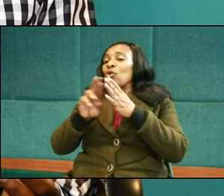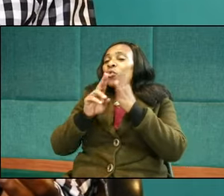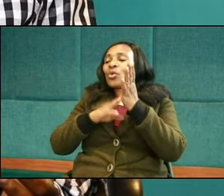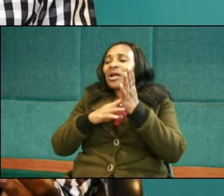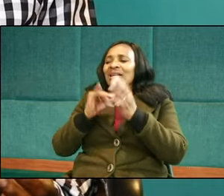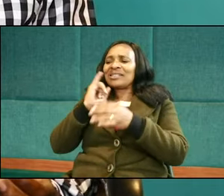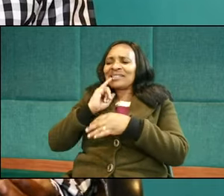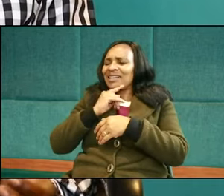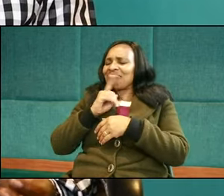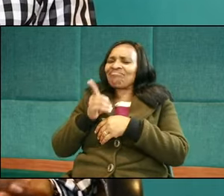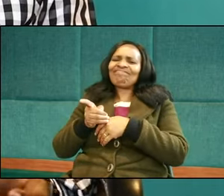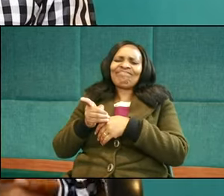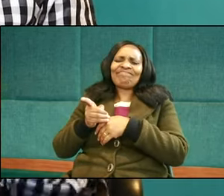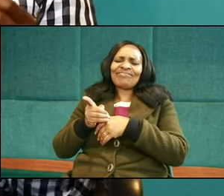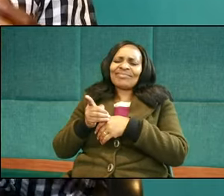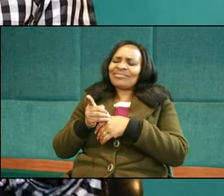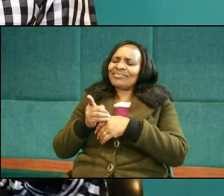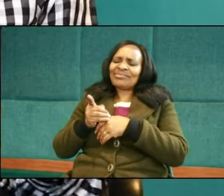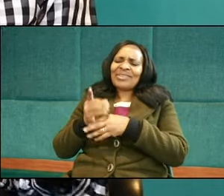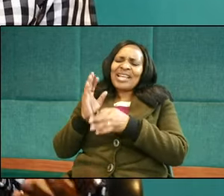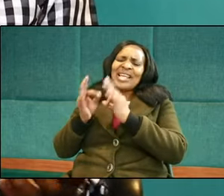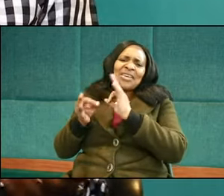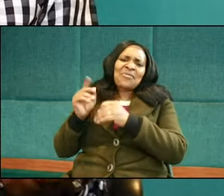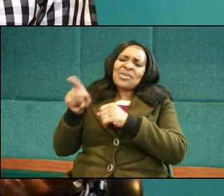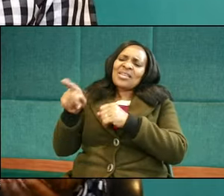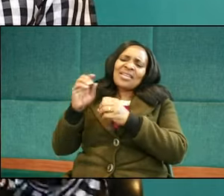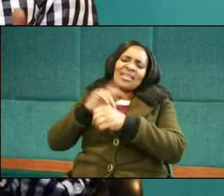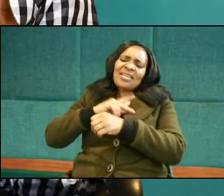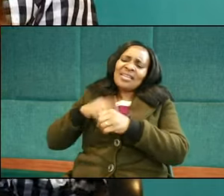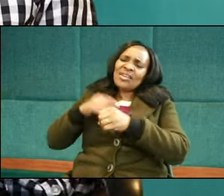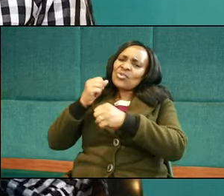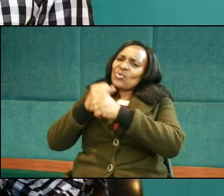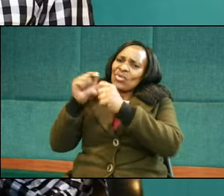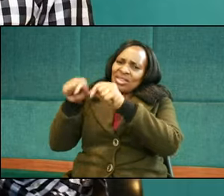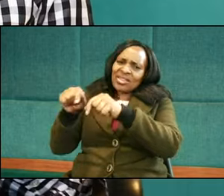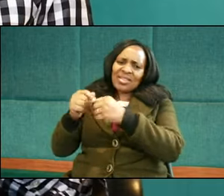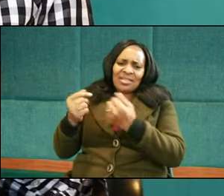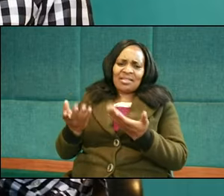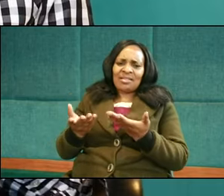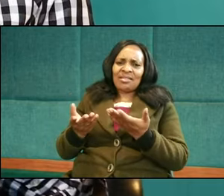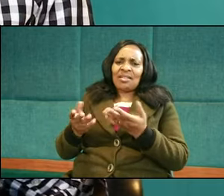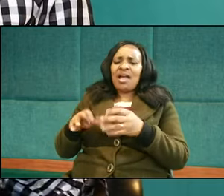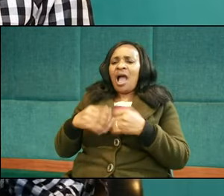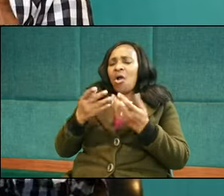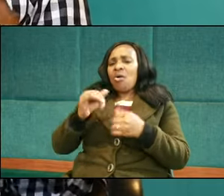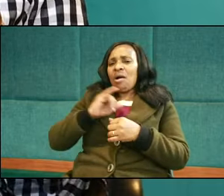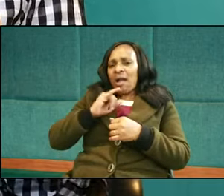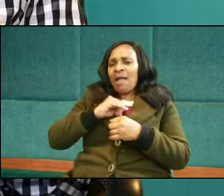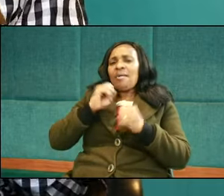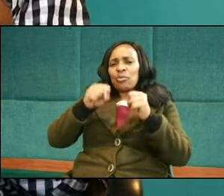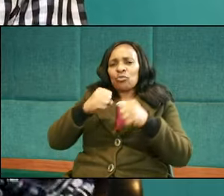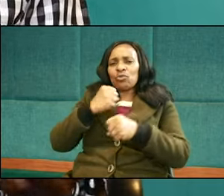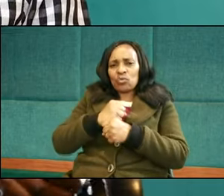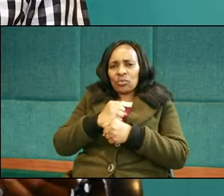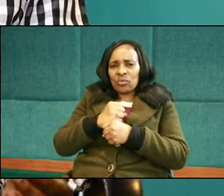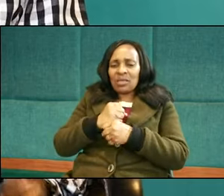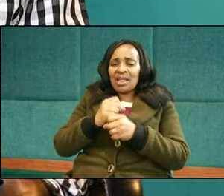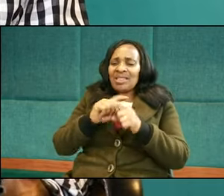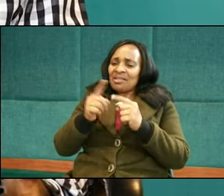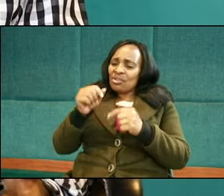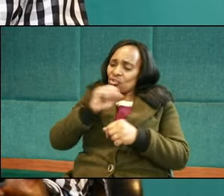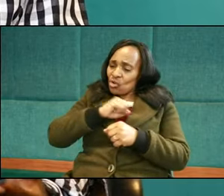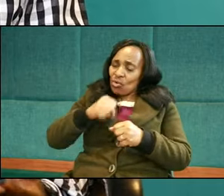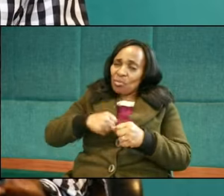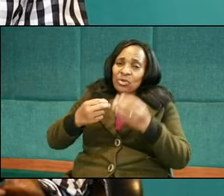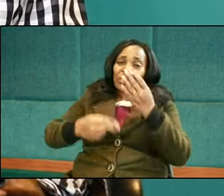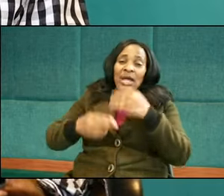Israel, they were like, if the king can do that, then even I can do it. Solomon was at a high place,